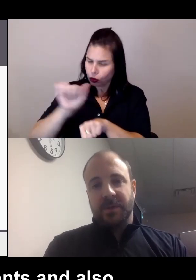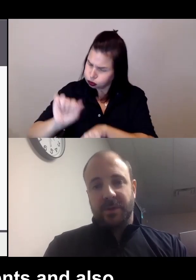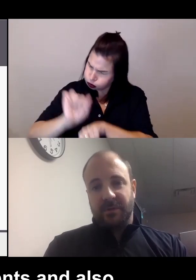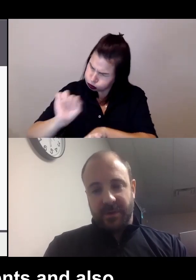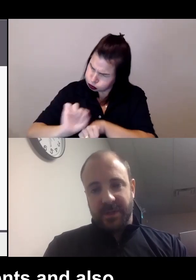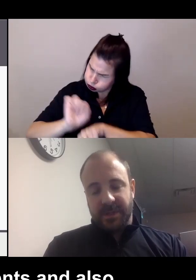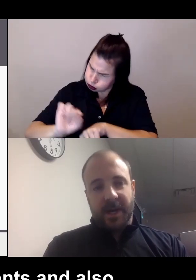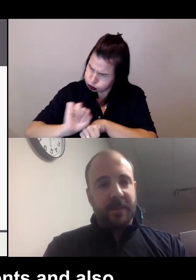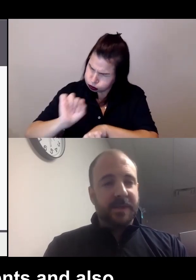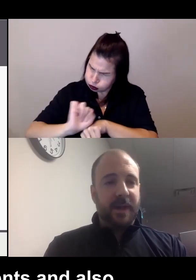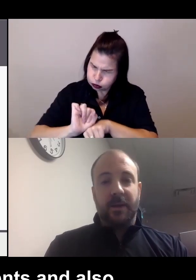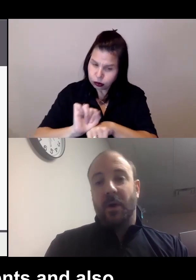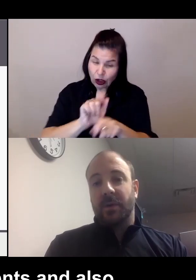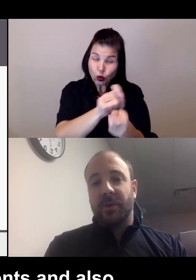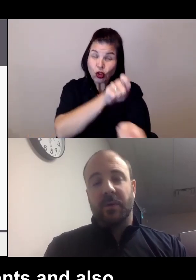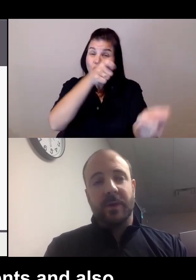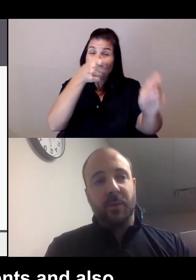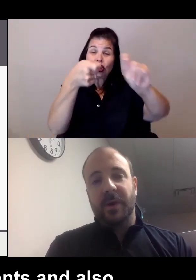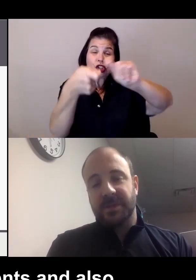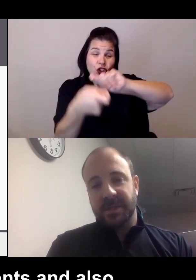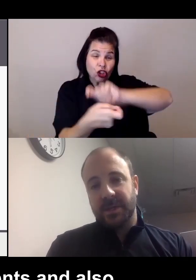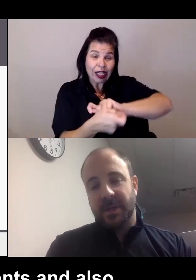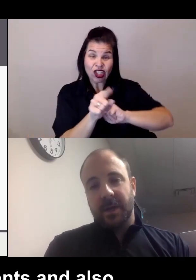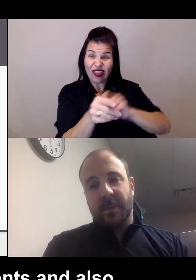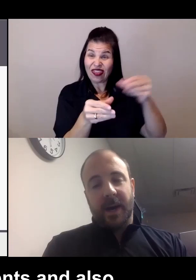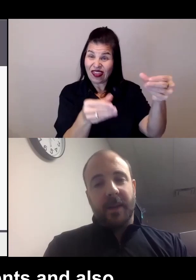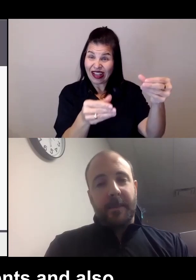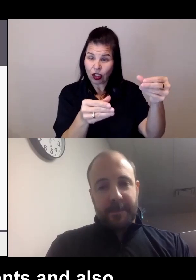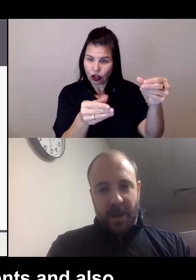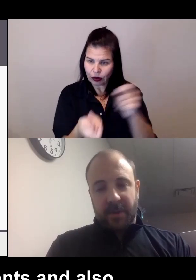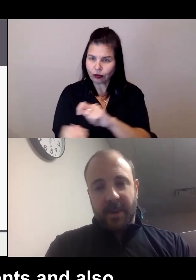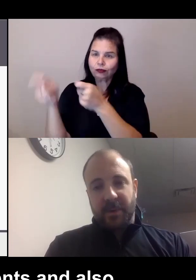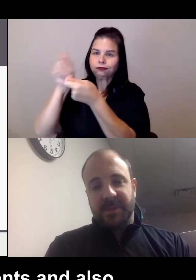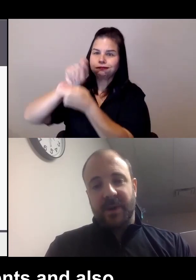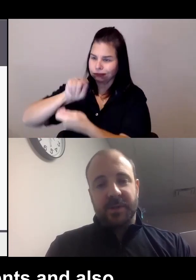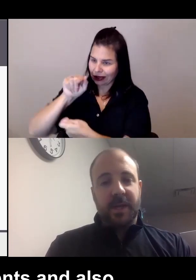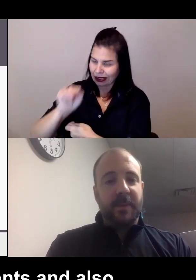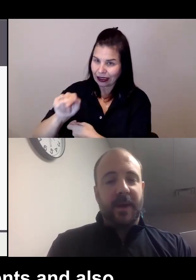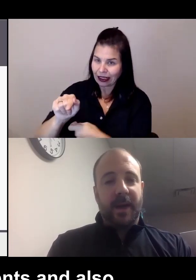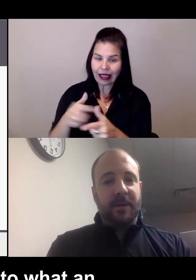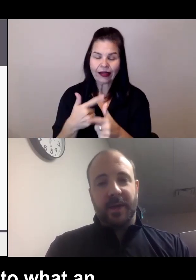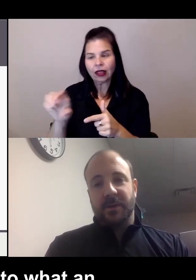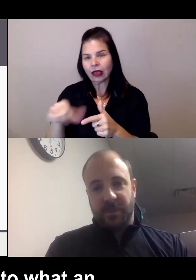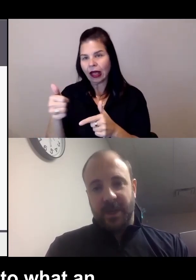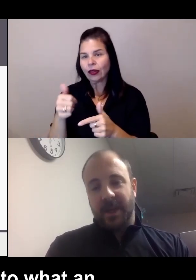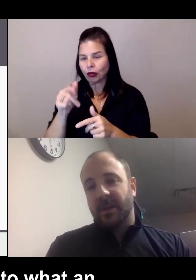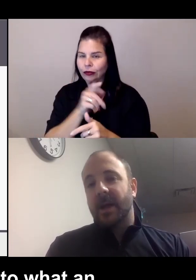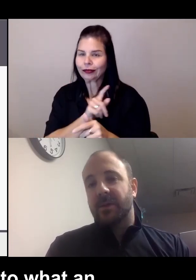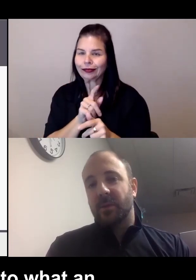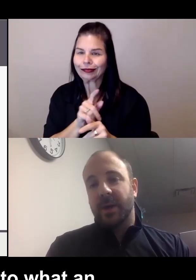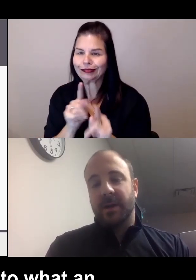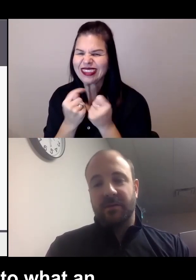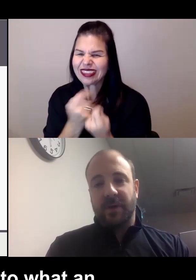diligently to convert these documents. And also they were assisted by other members of our team, and they could speak